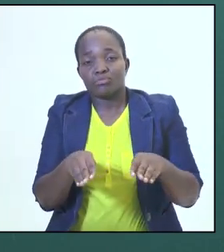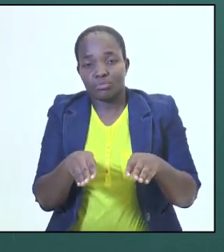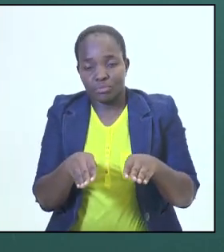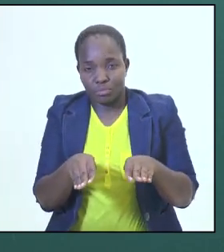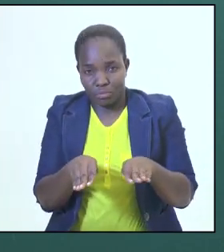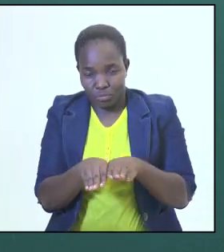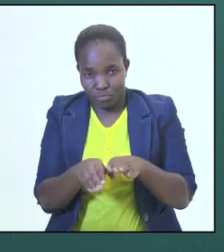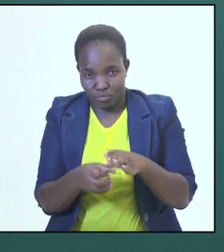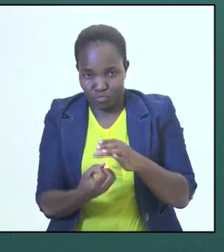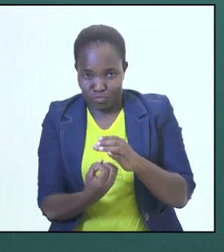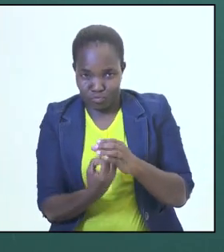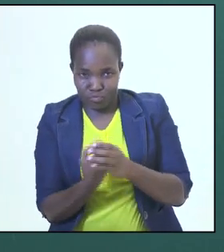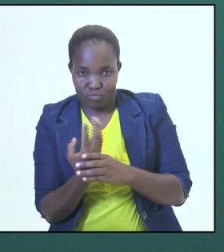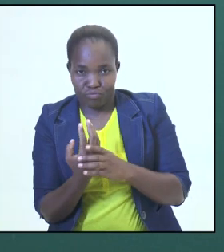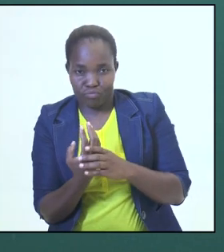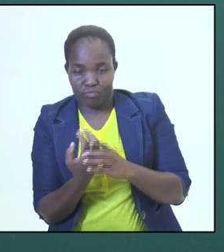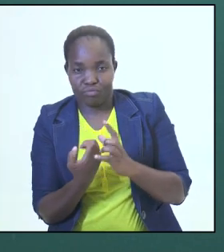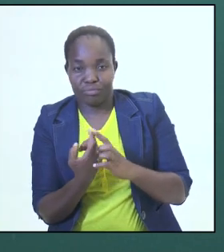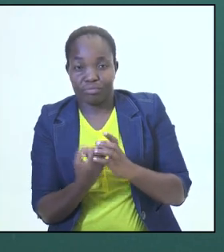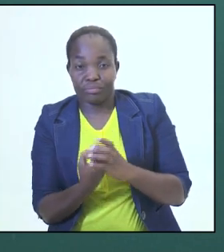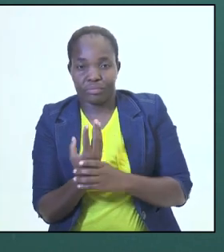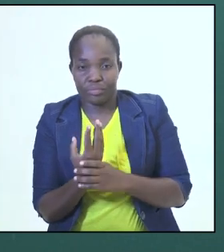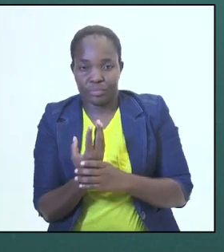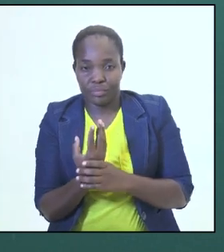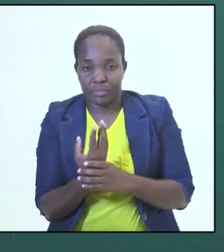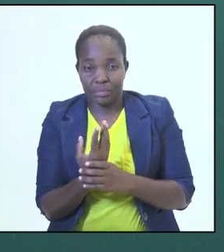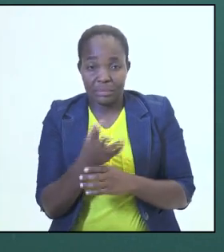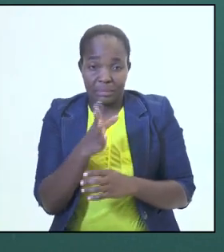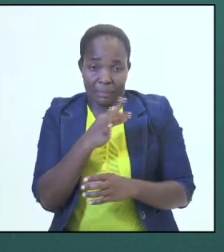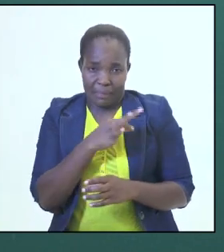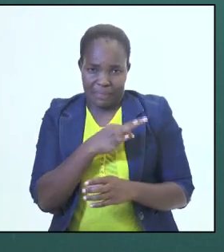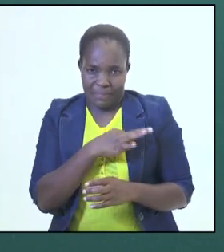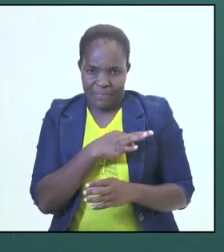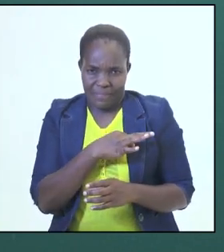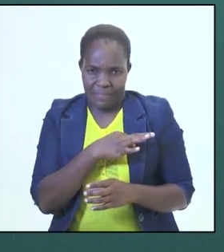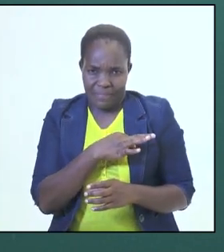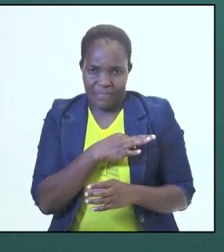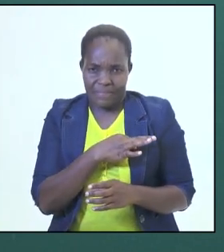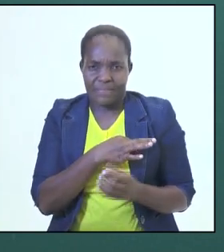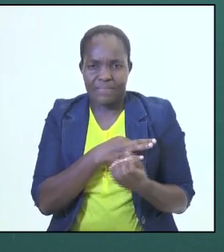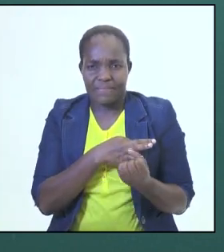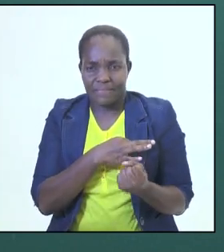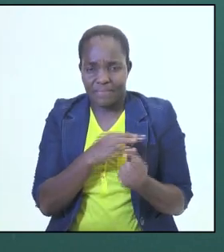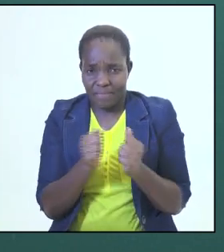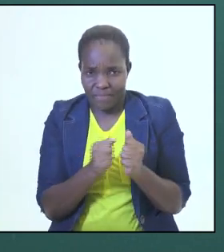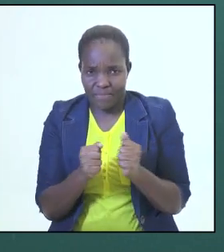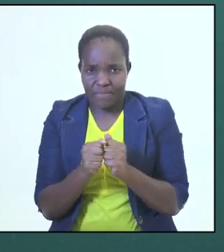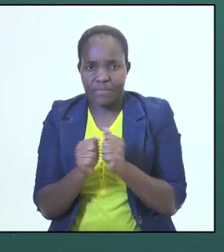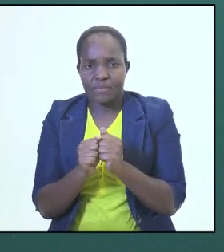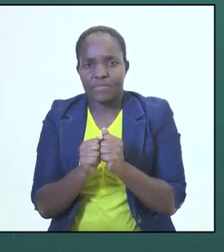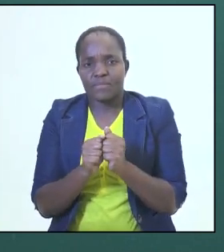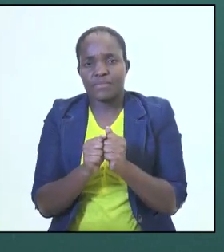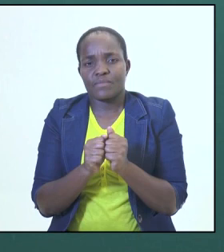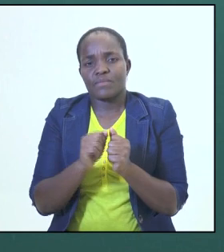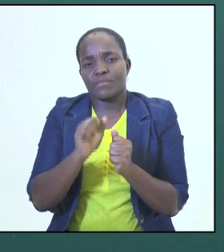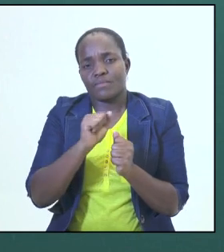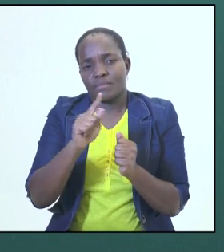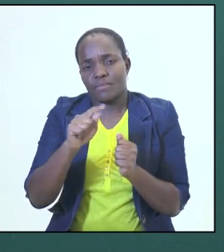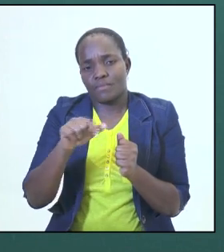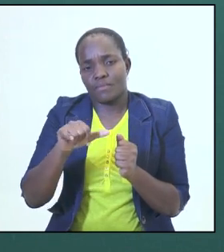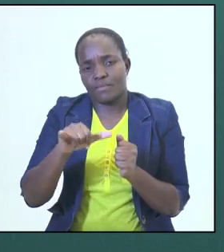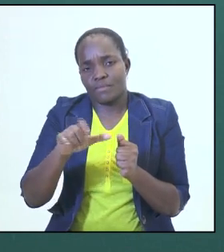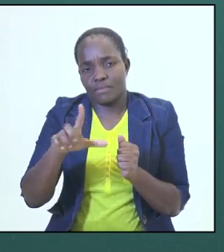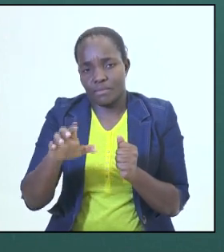plant. The ovary with ovule contains female gametes, and together with the style and stigma form